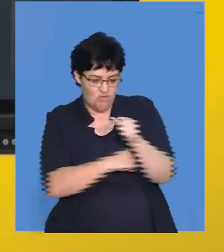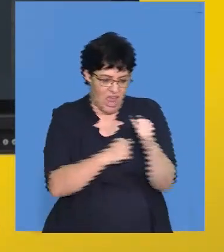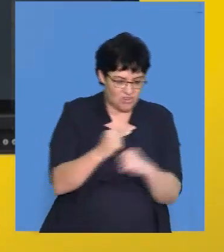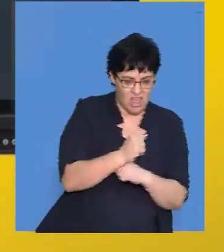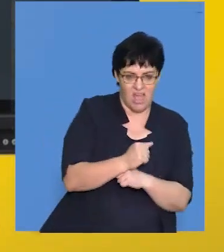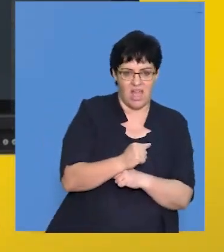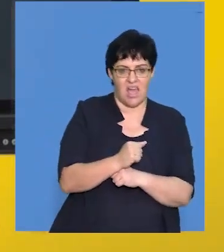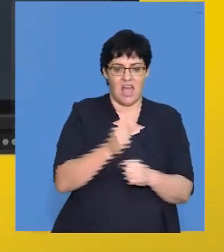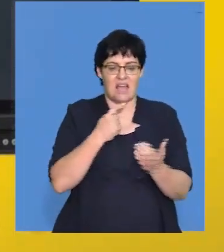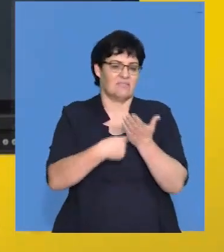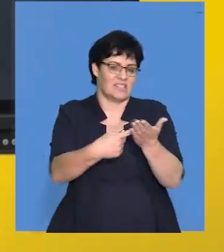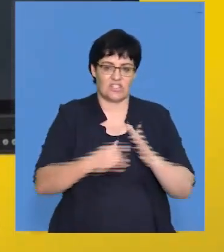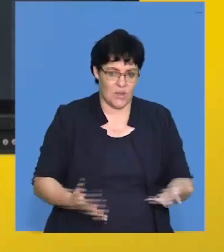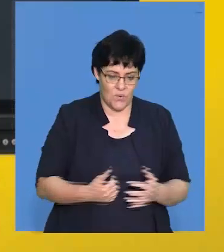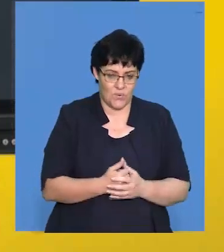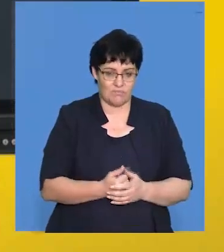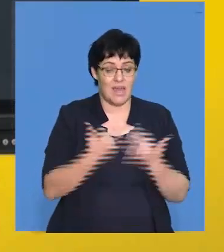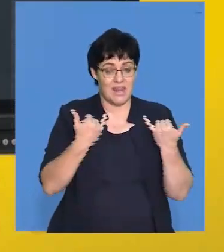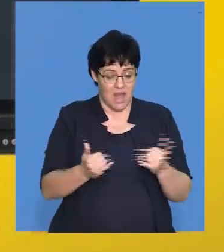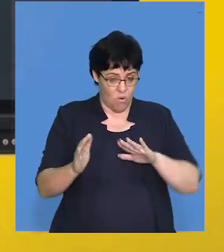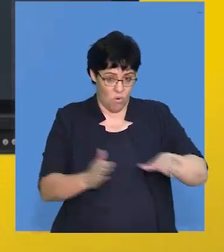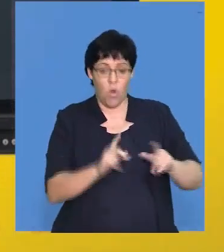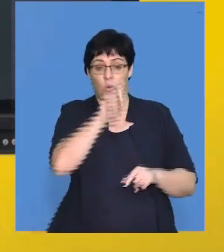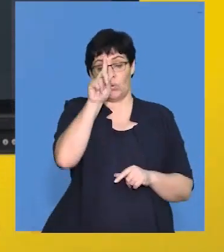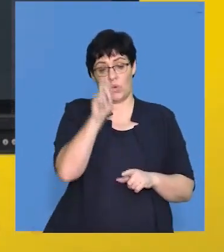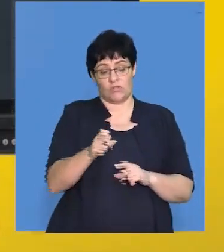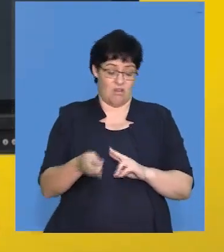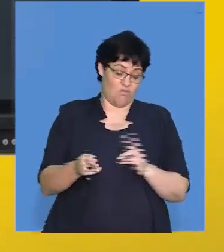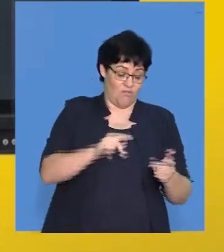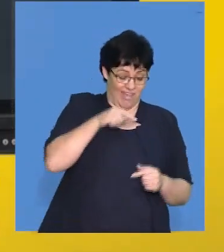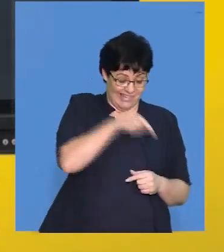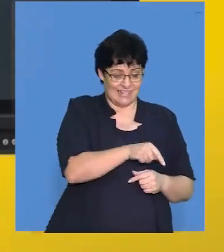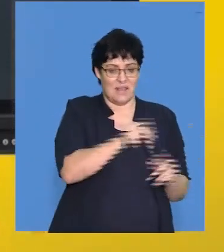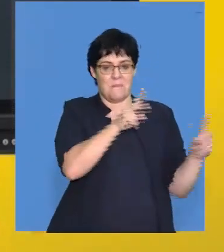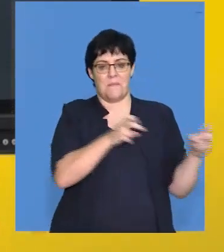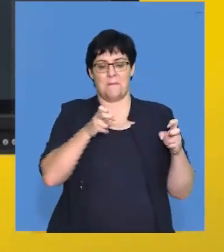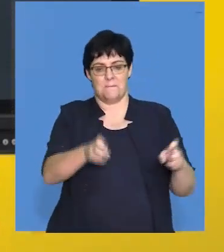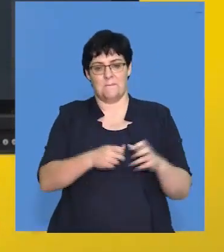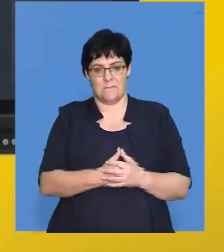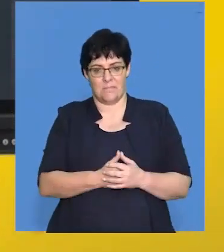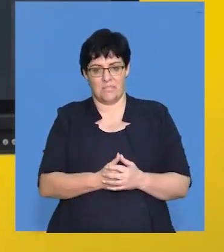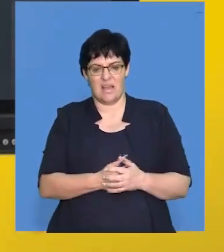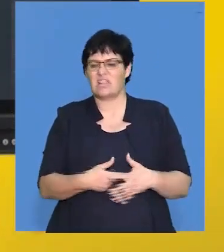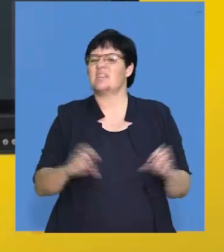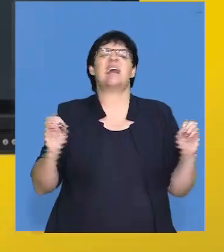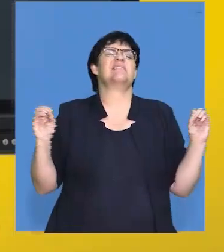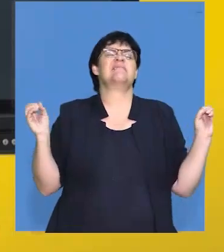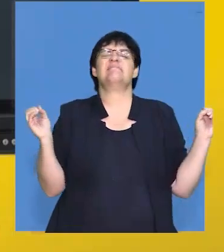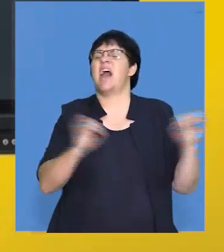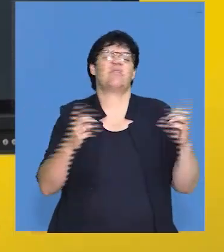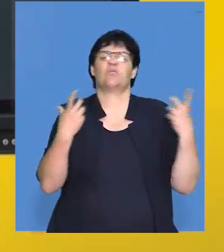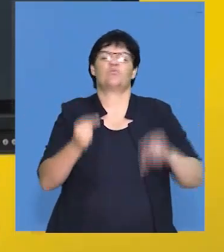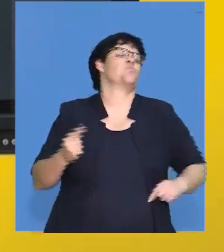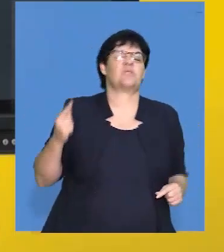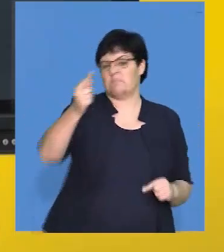structured. So we're going to go into a question that refers to this statement. It's got nothing to